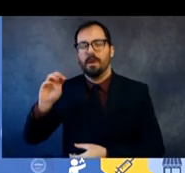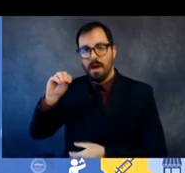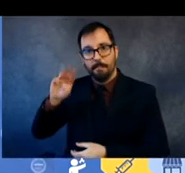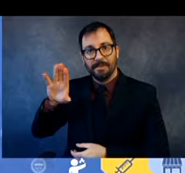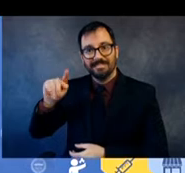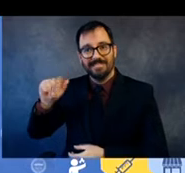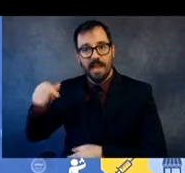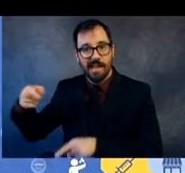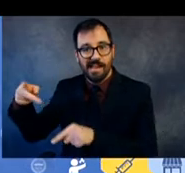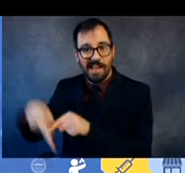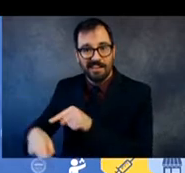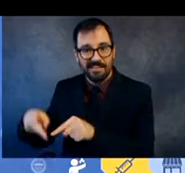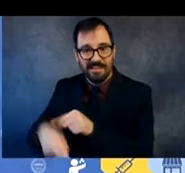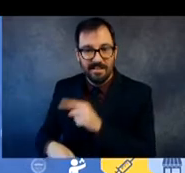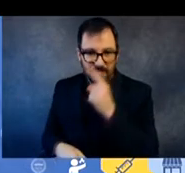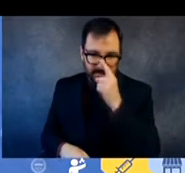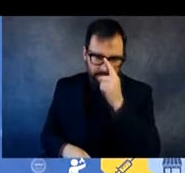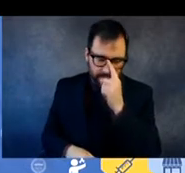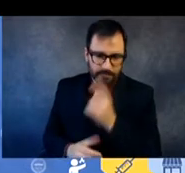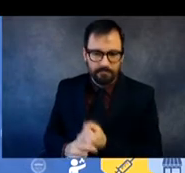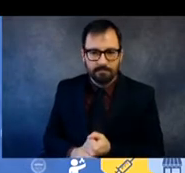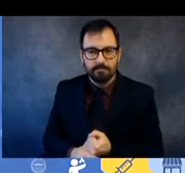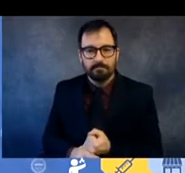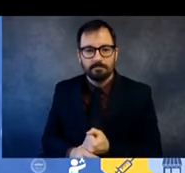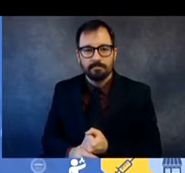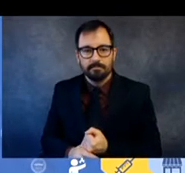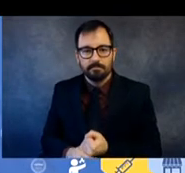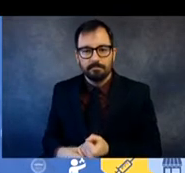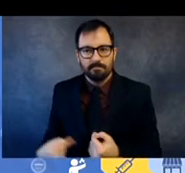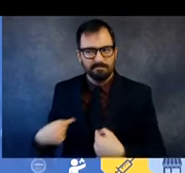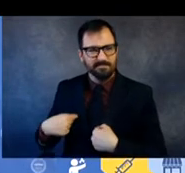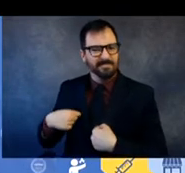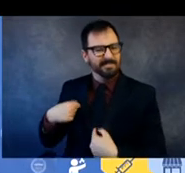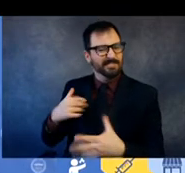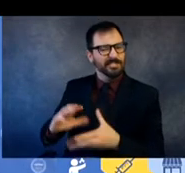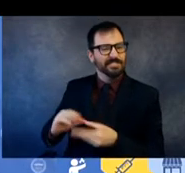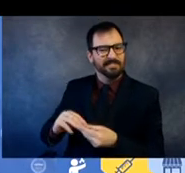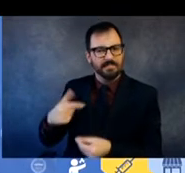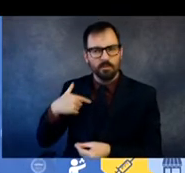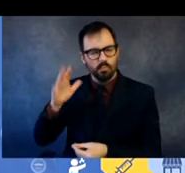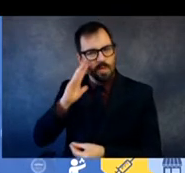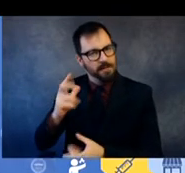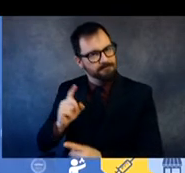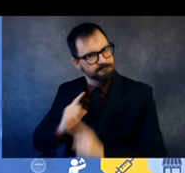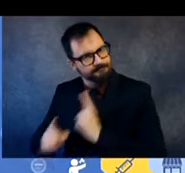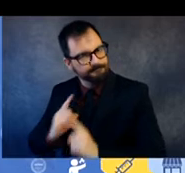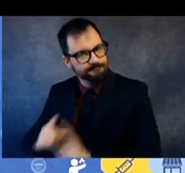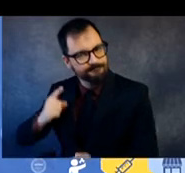MBTA, and you said that there are going to be some hard discussions about the money that's allocated, what does that mean